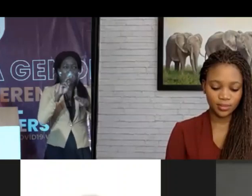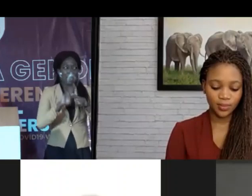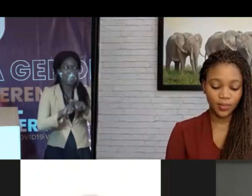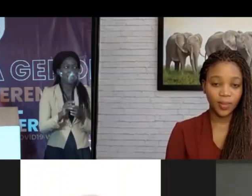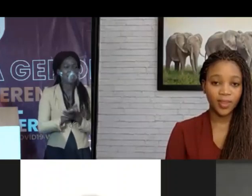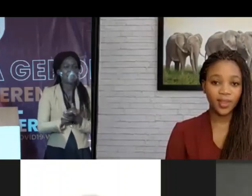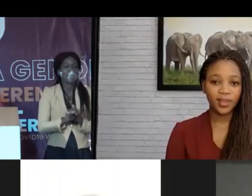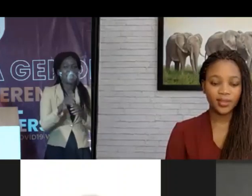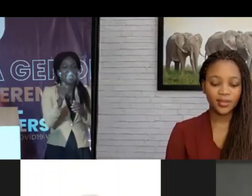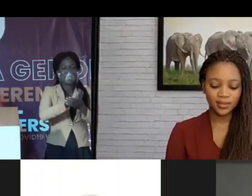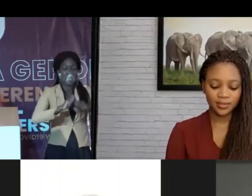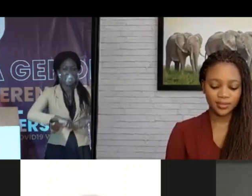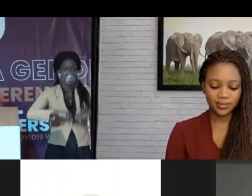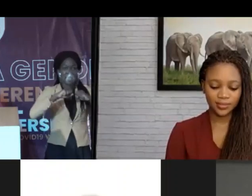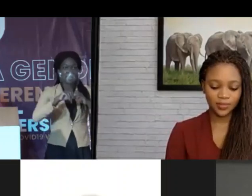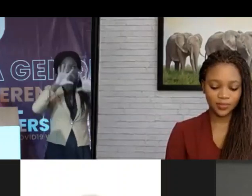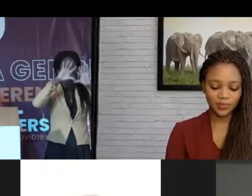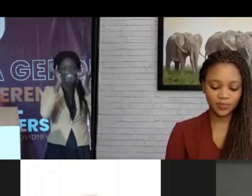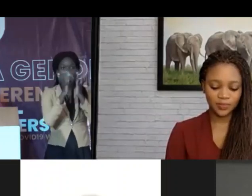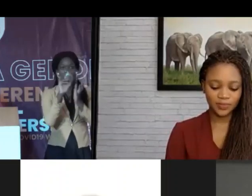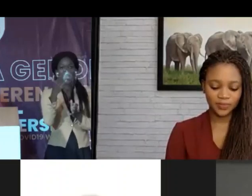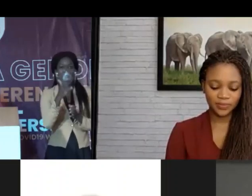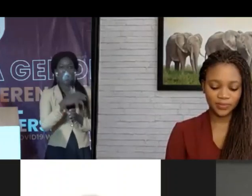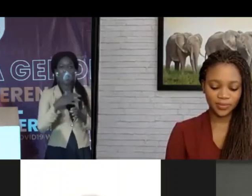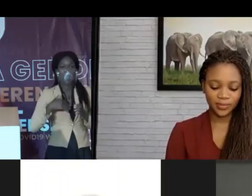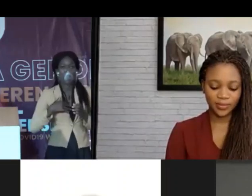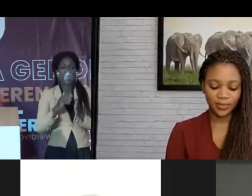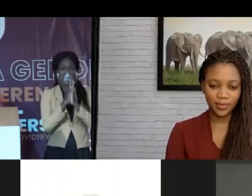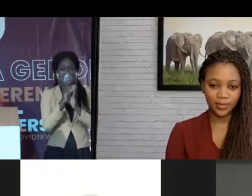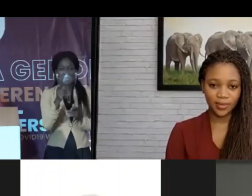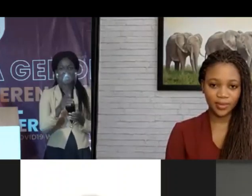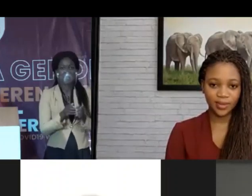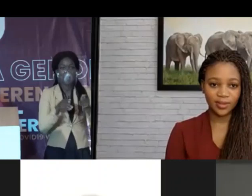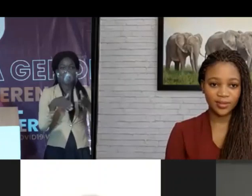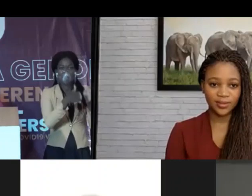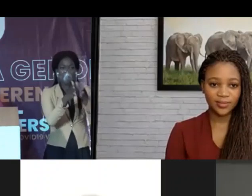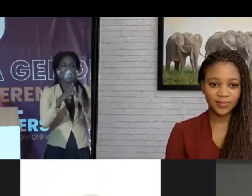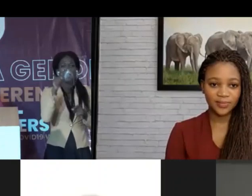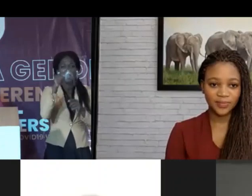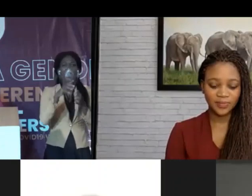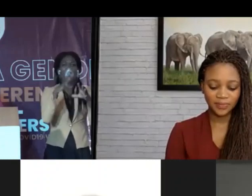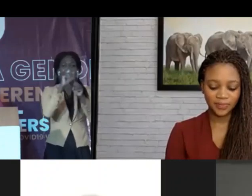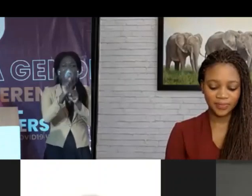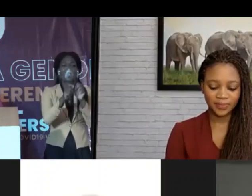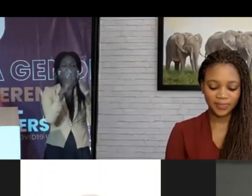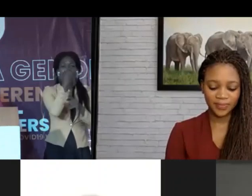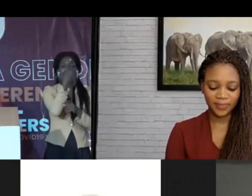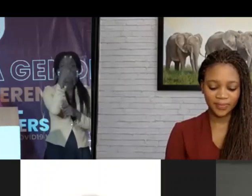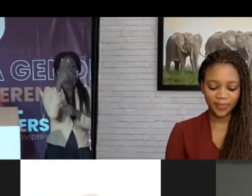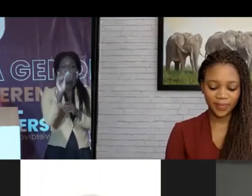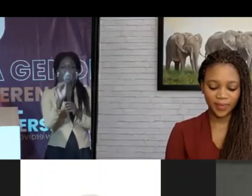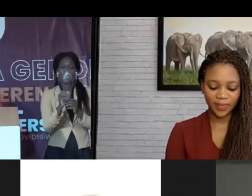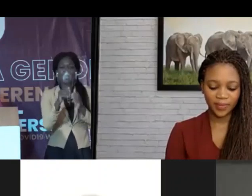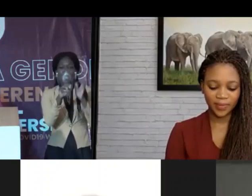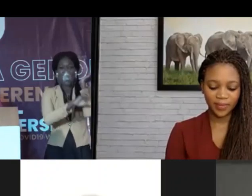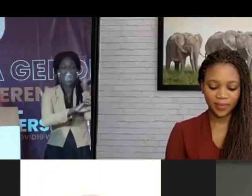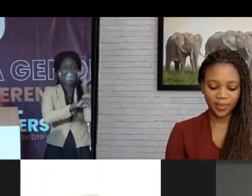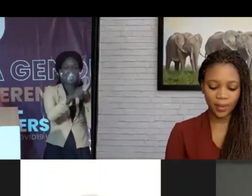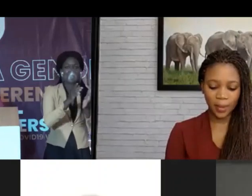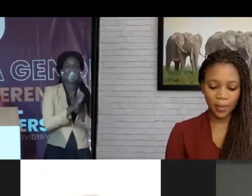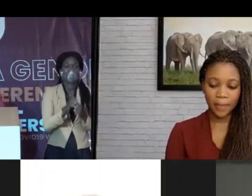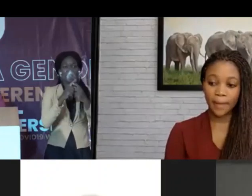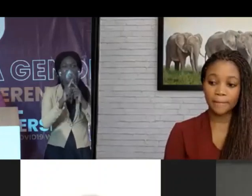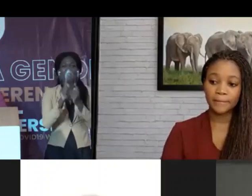Women's Christians Movement, which is found in 120 countries and reaching out to